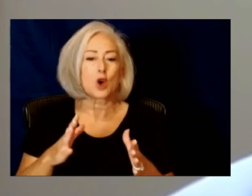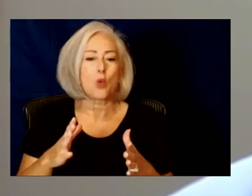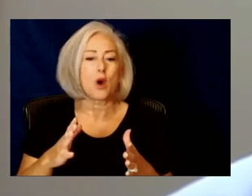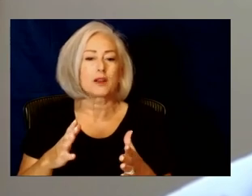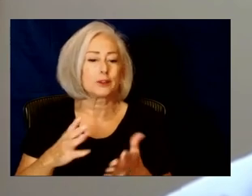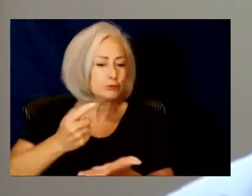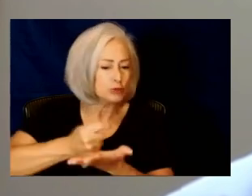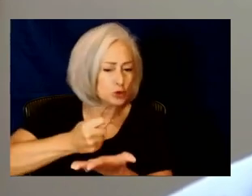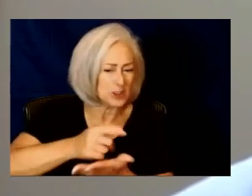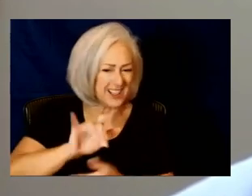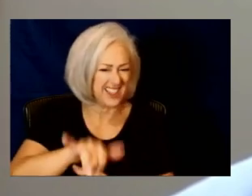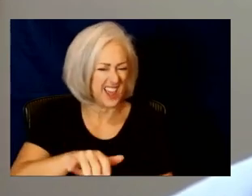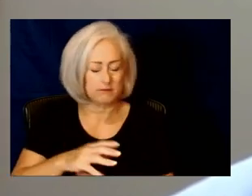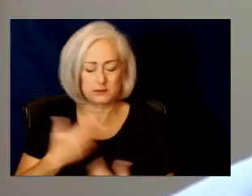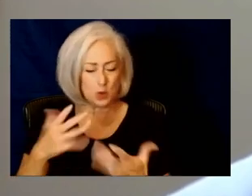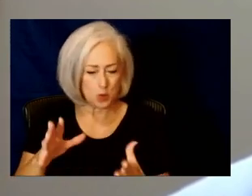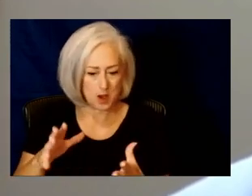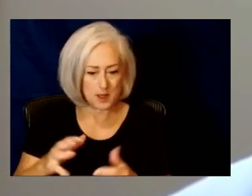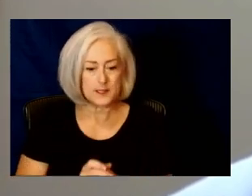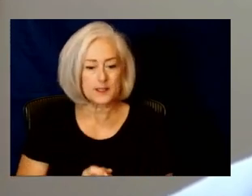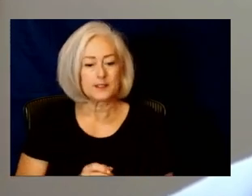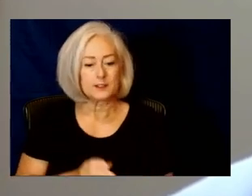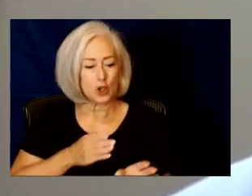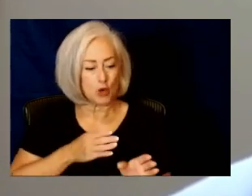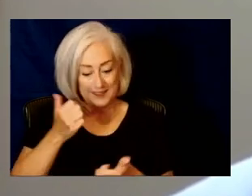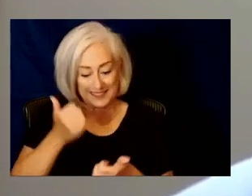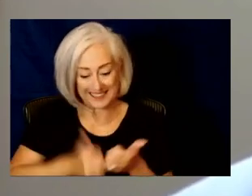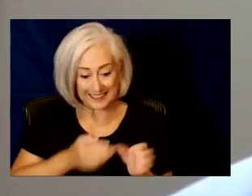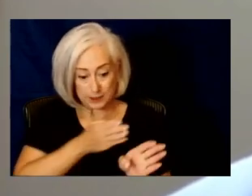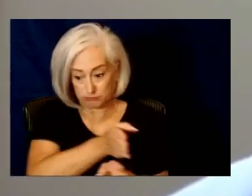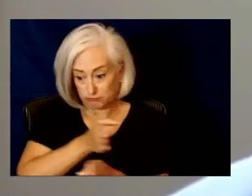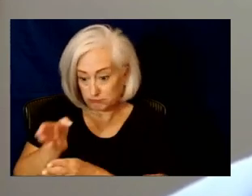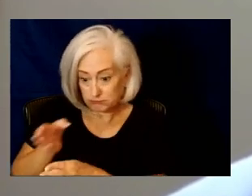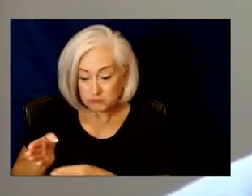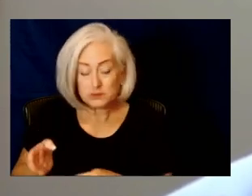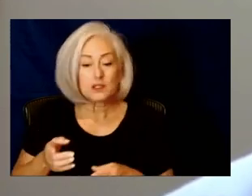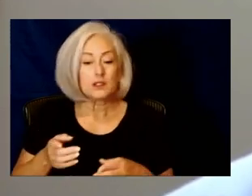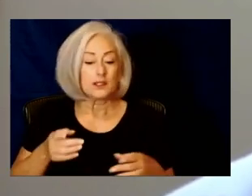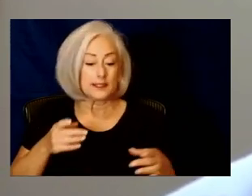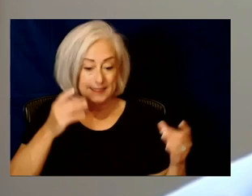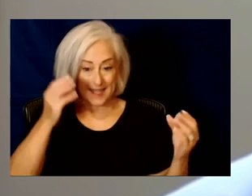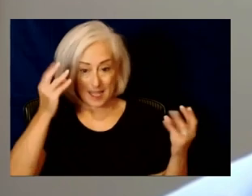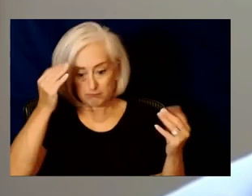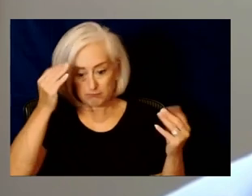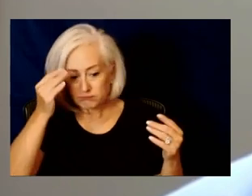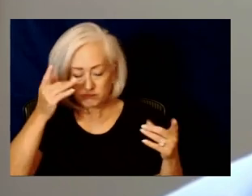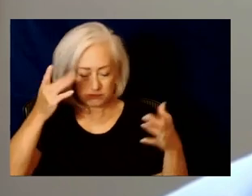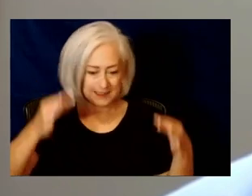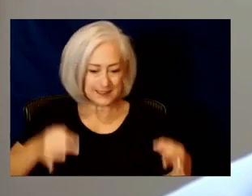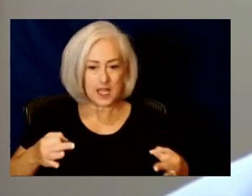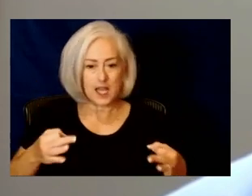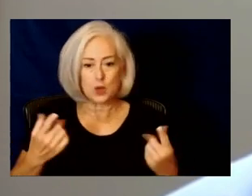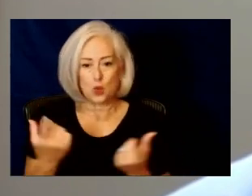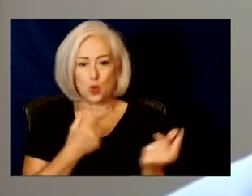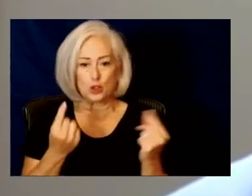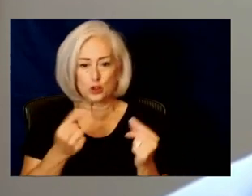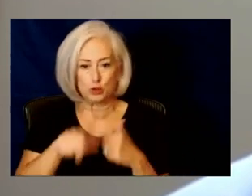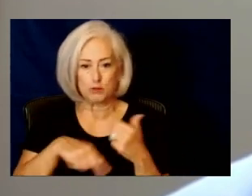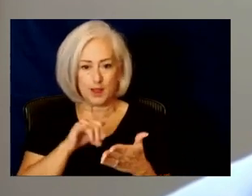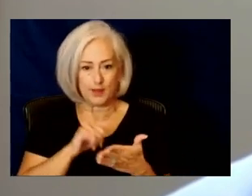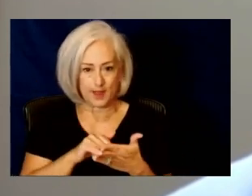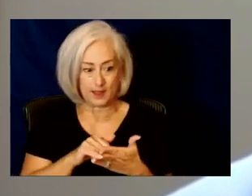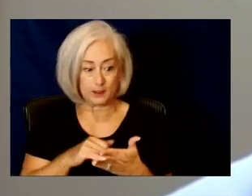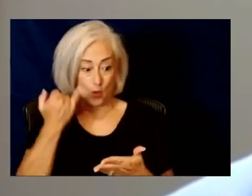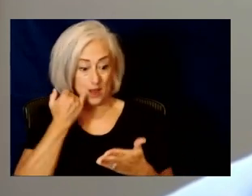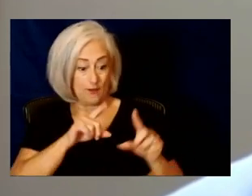understand how each path plays out if we screen it and what the treatments would be like, or if we screen and find something and they don't, and they